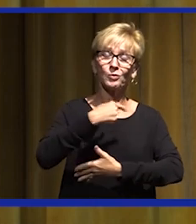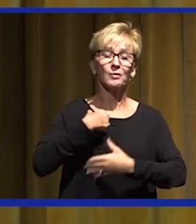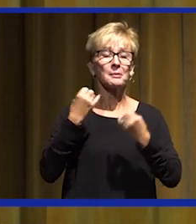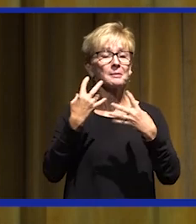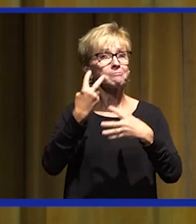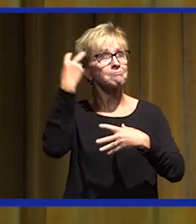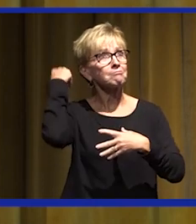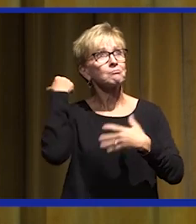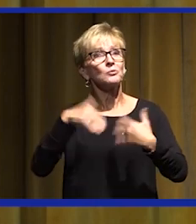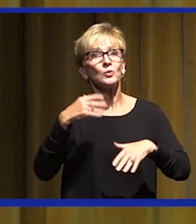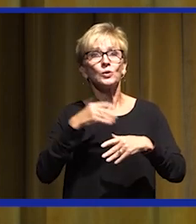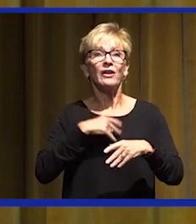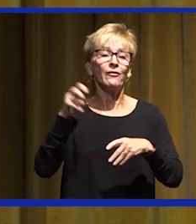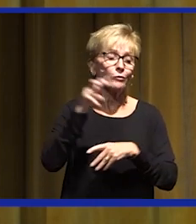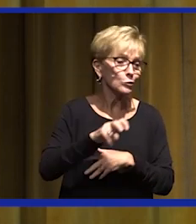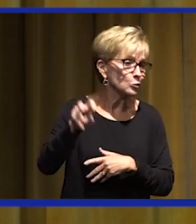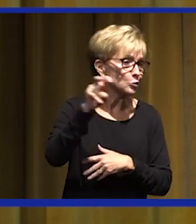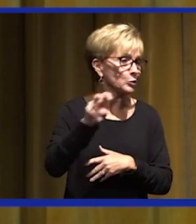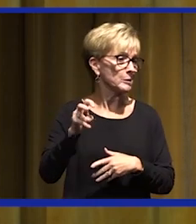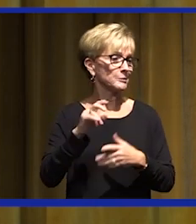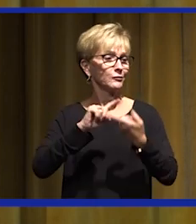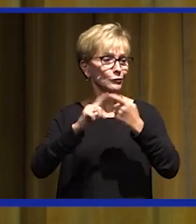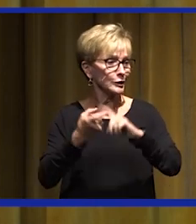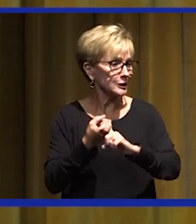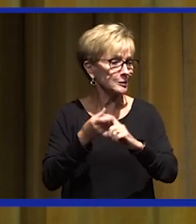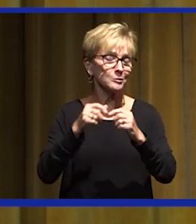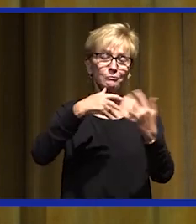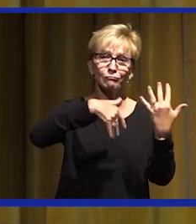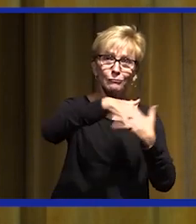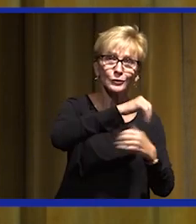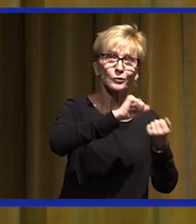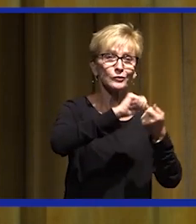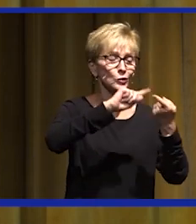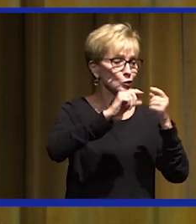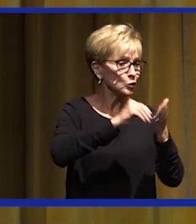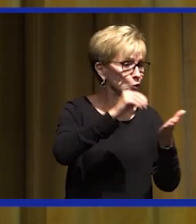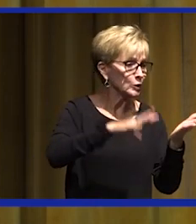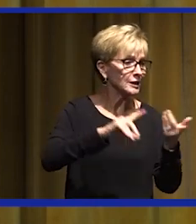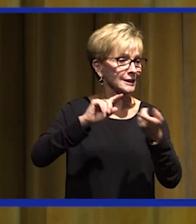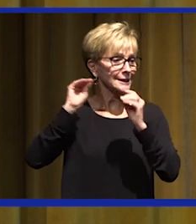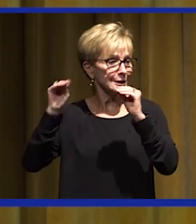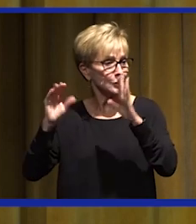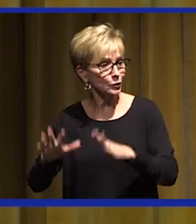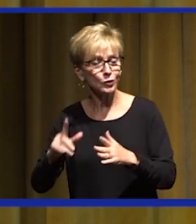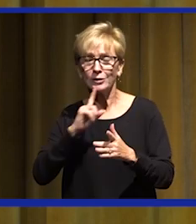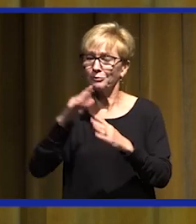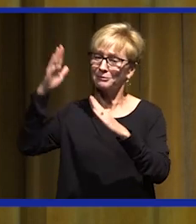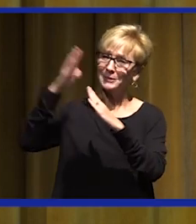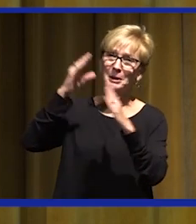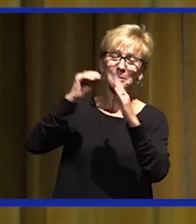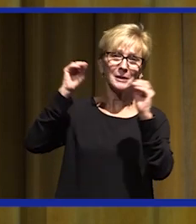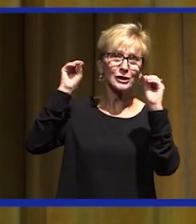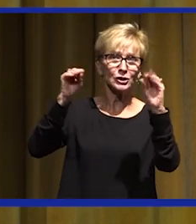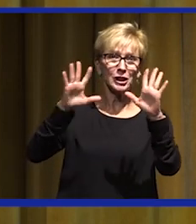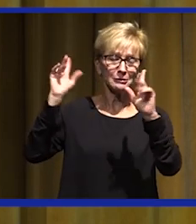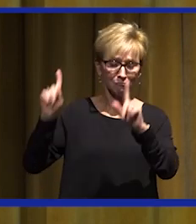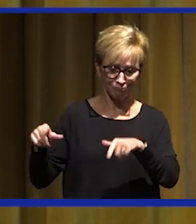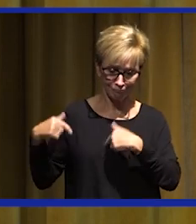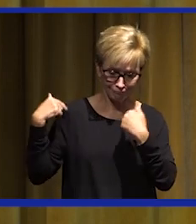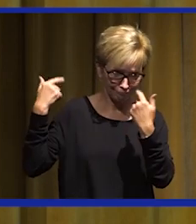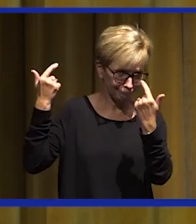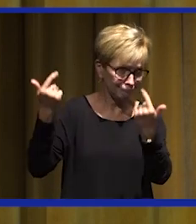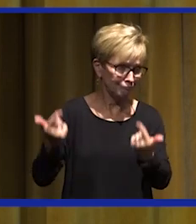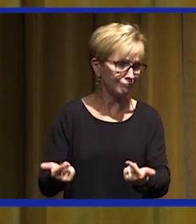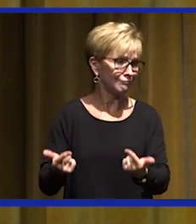with peers and teachers, and managed to get a stellar education along the way that will serve us well in this next stage of our